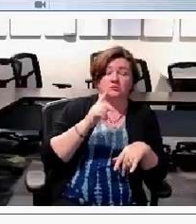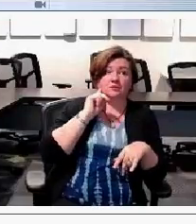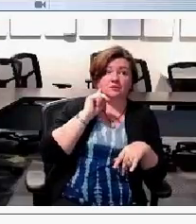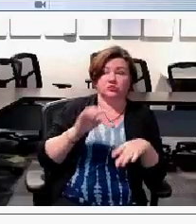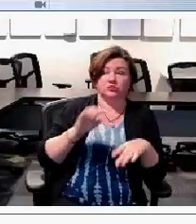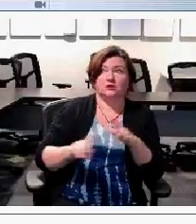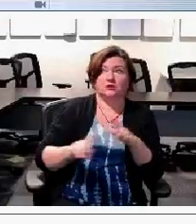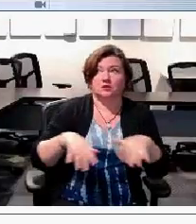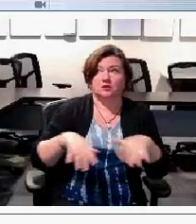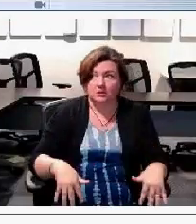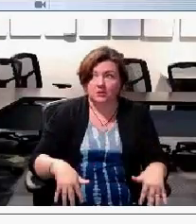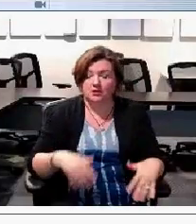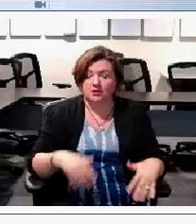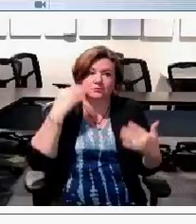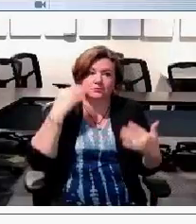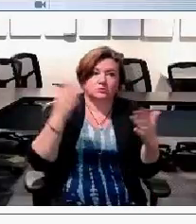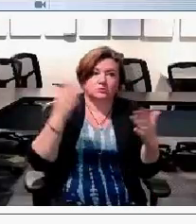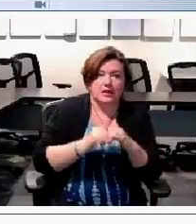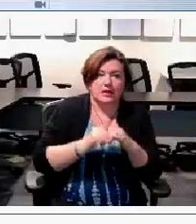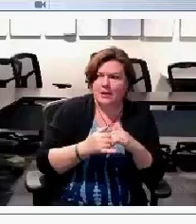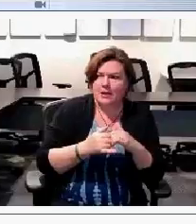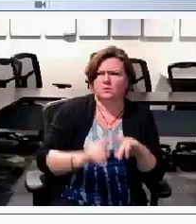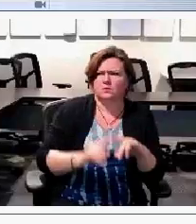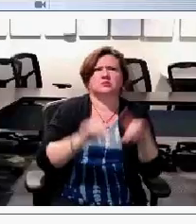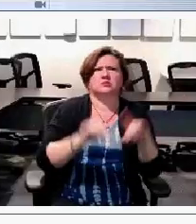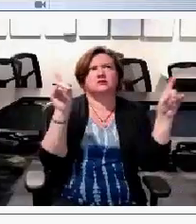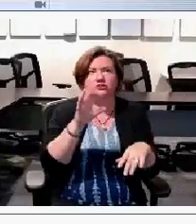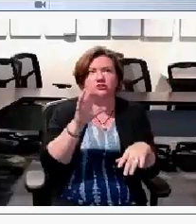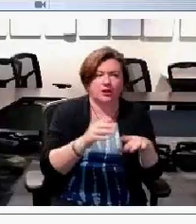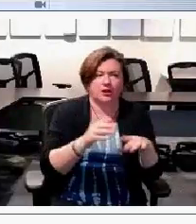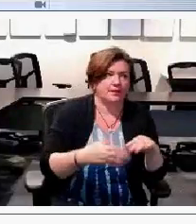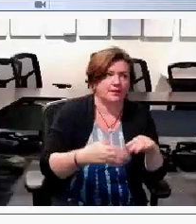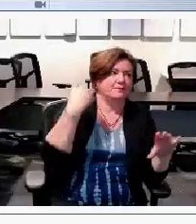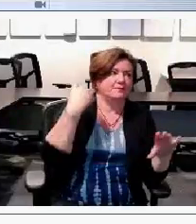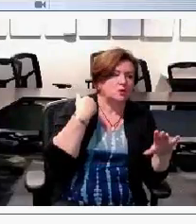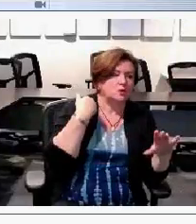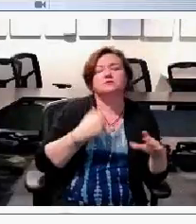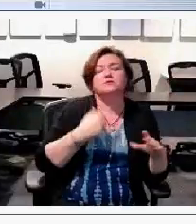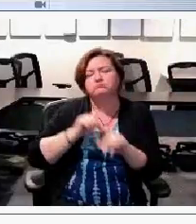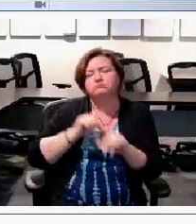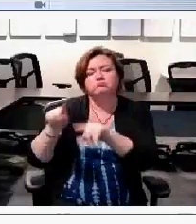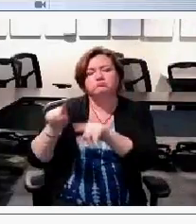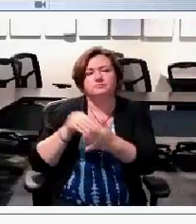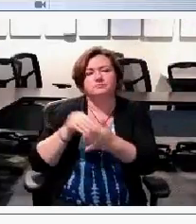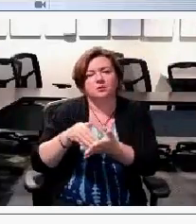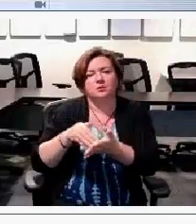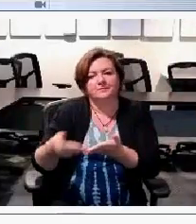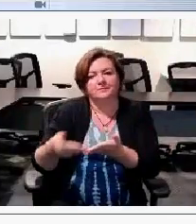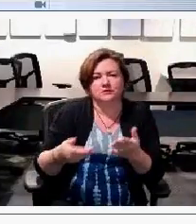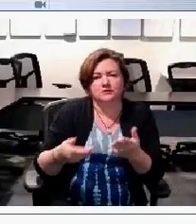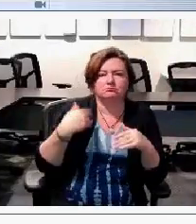child or just a very different child than they previously had, so we try to go out throughout the school